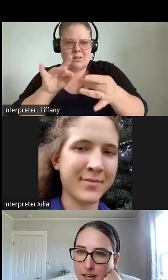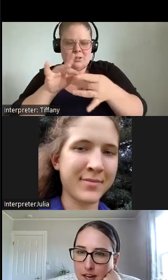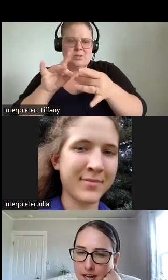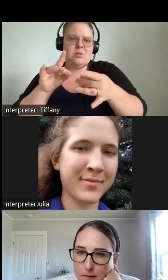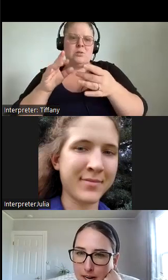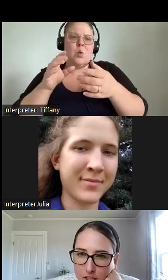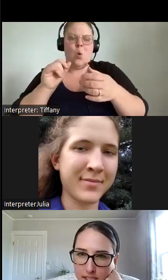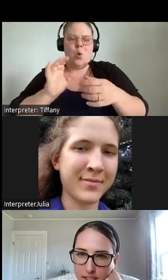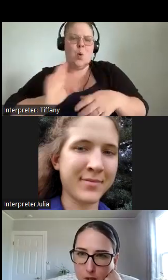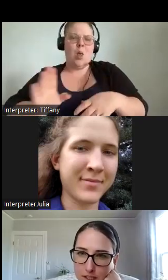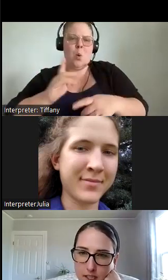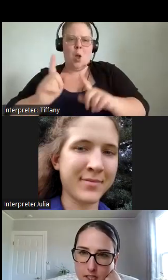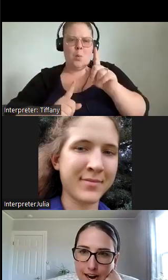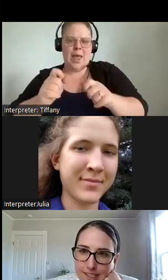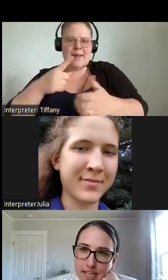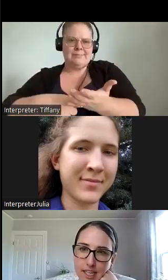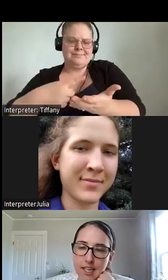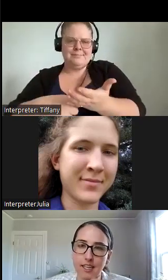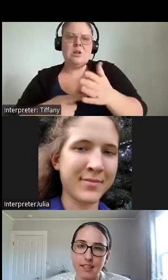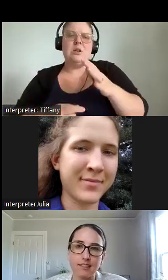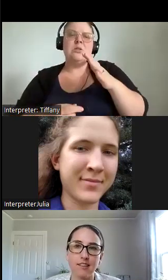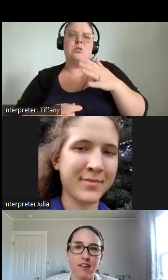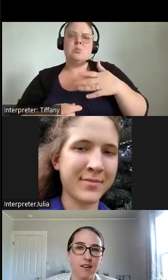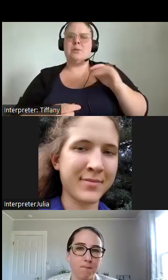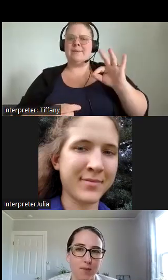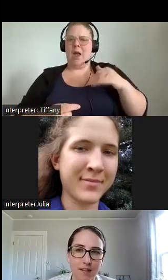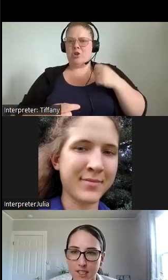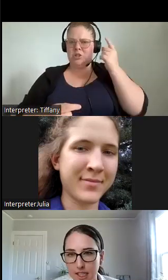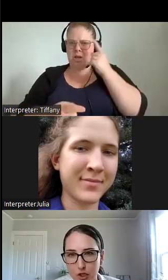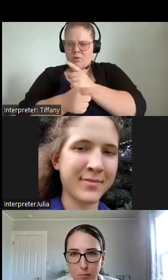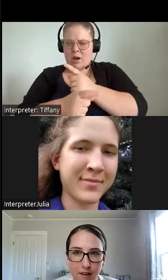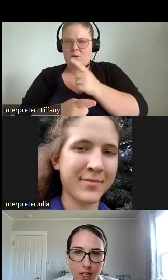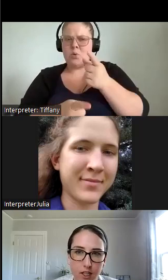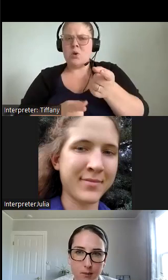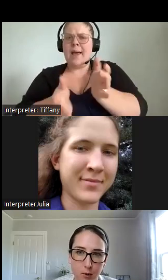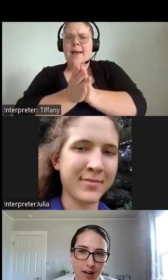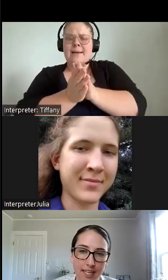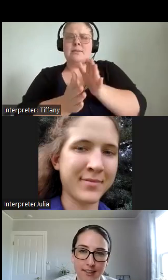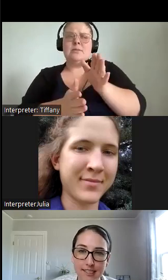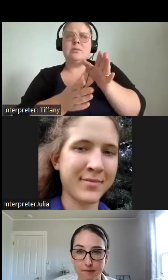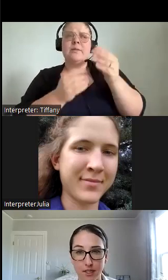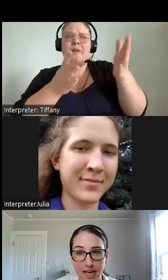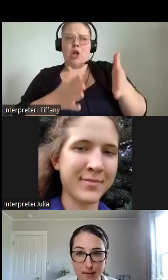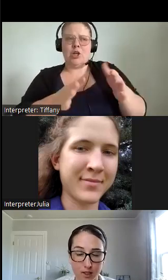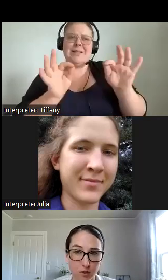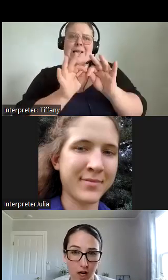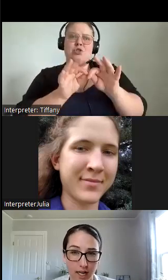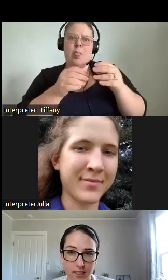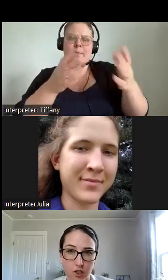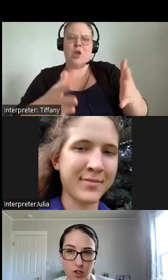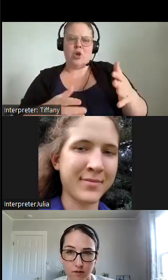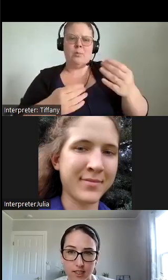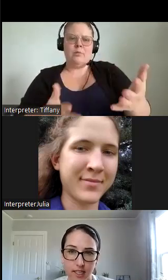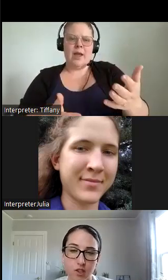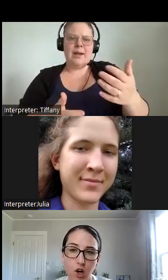So my understanding of the question that you're asking is, if an essential provider is providing these different types of